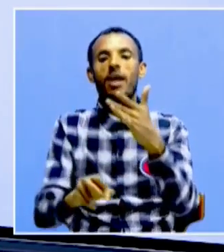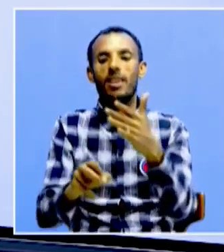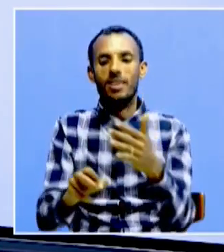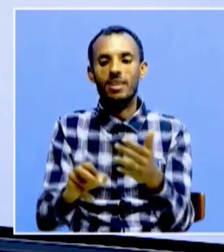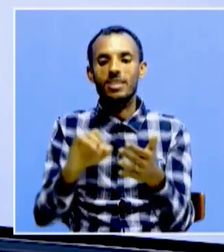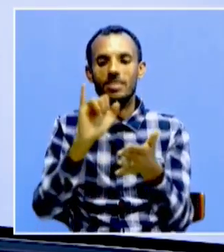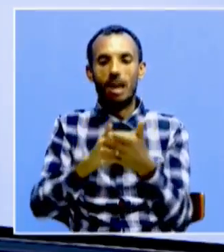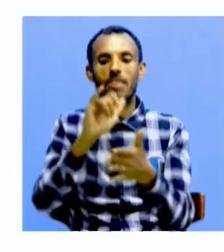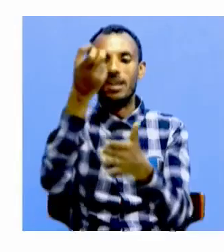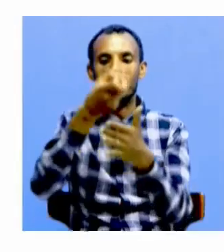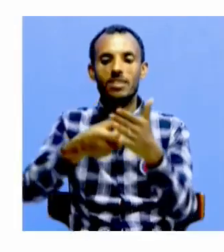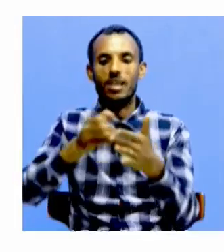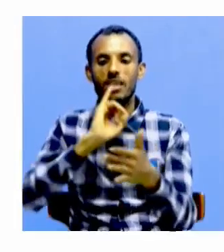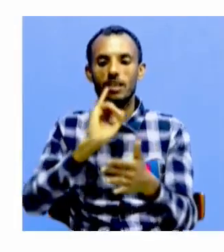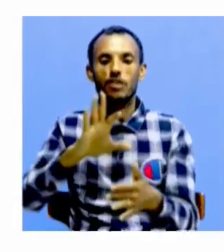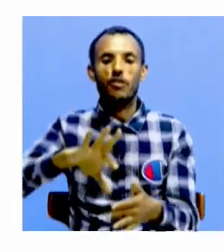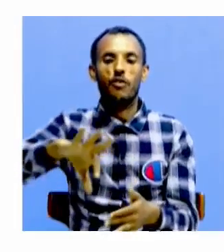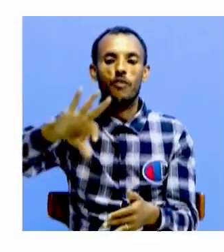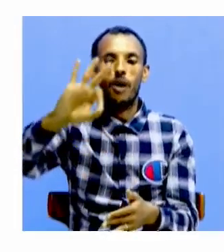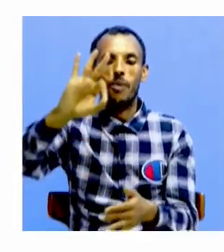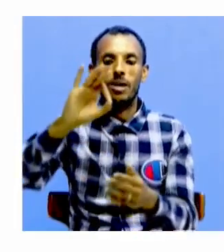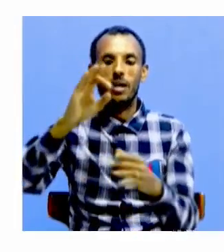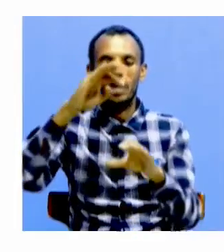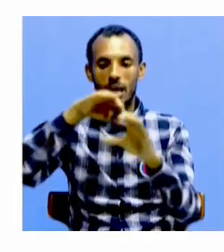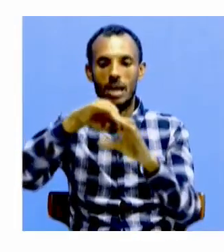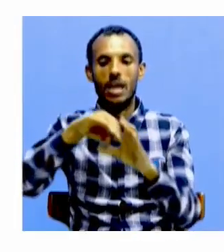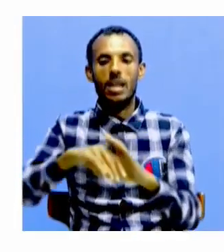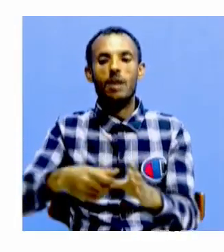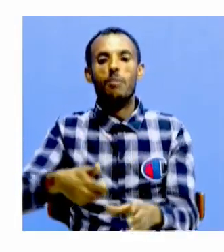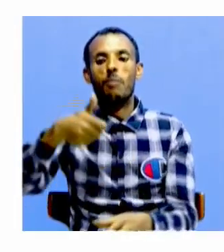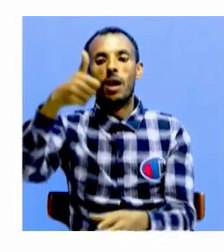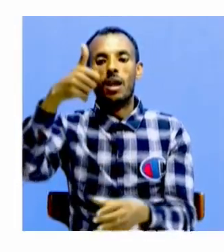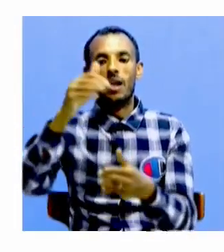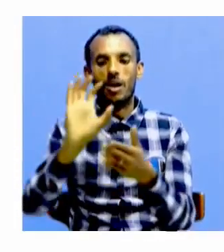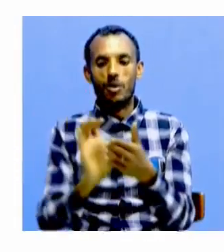that result is found here. This is the result.